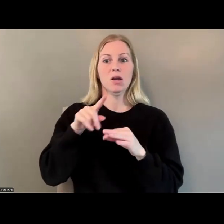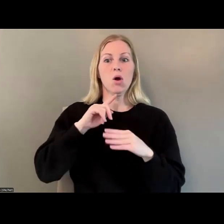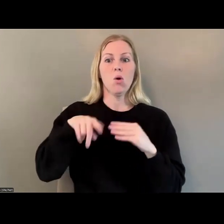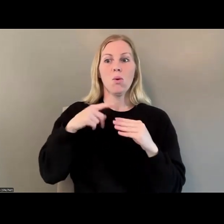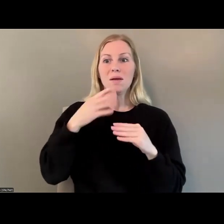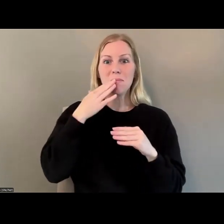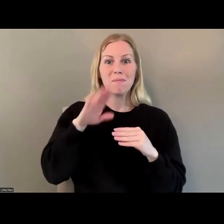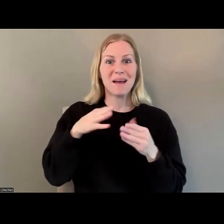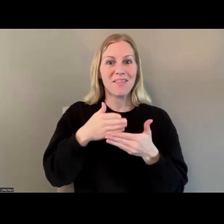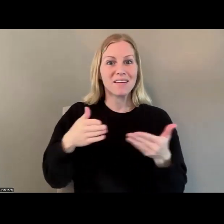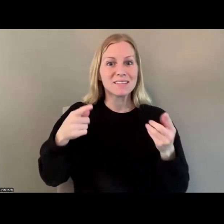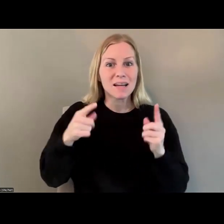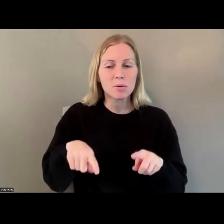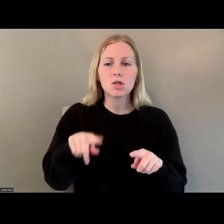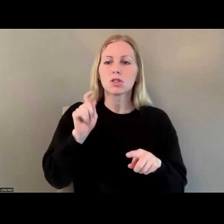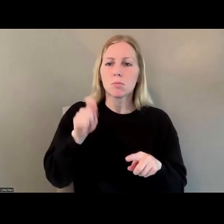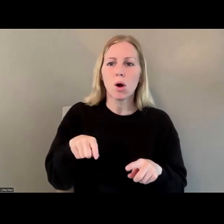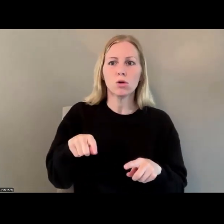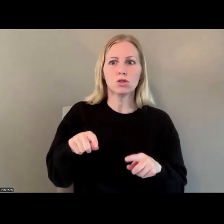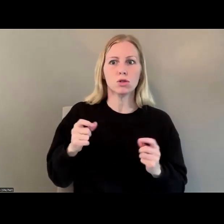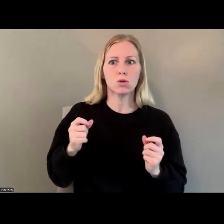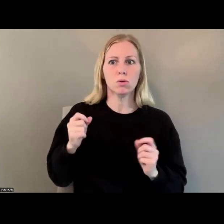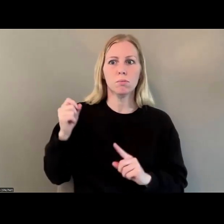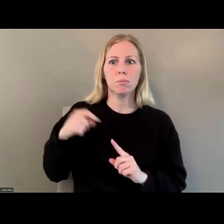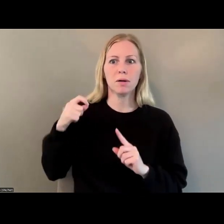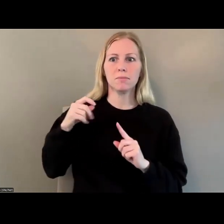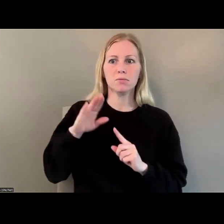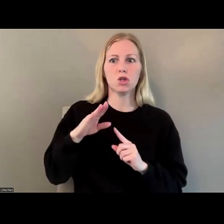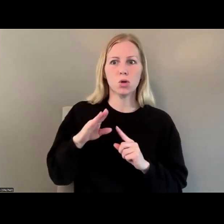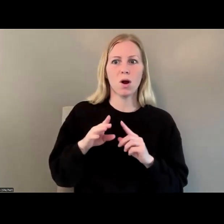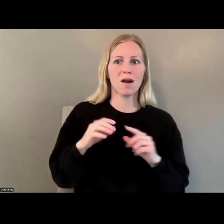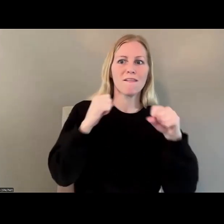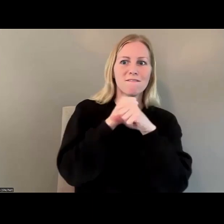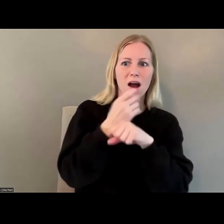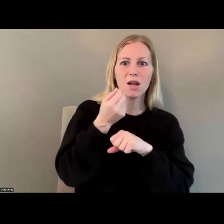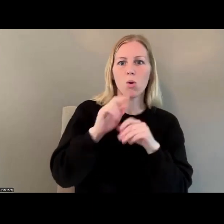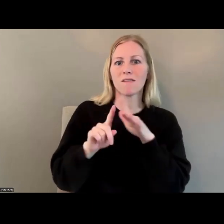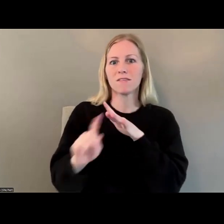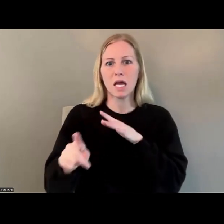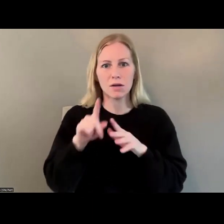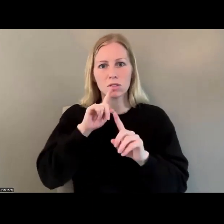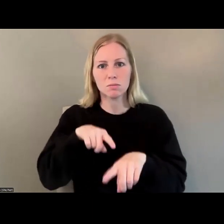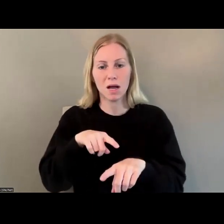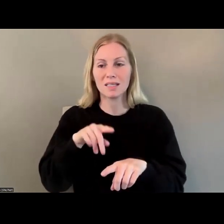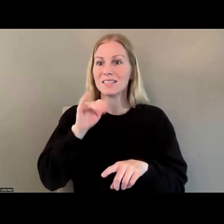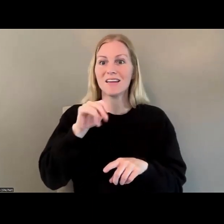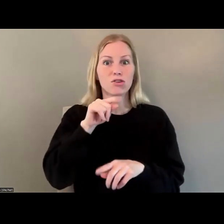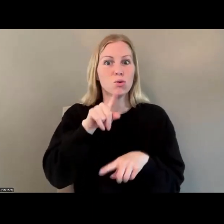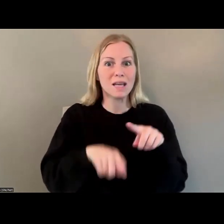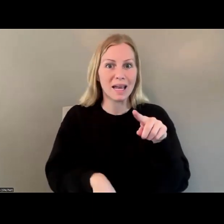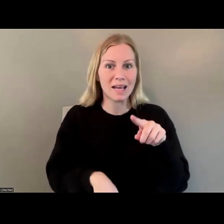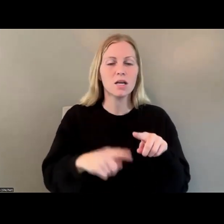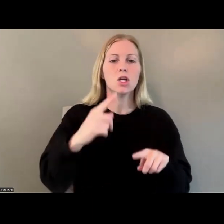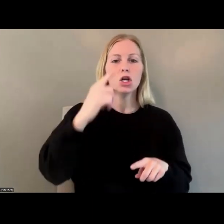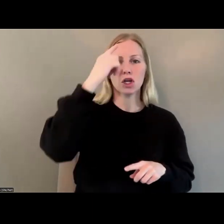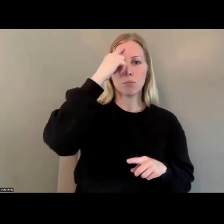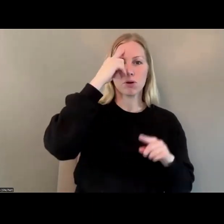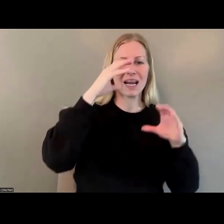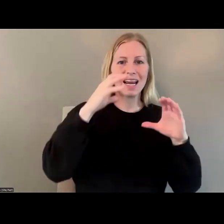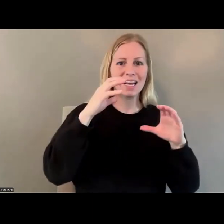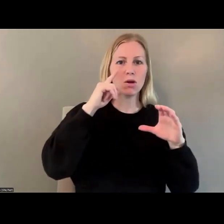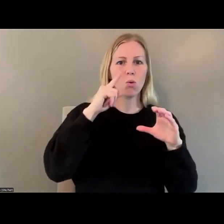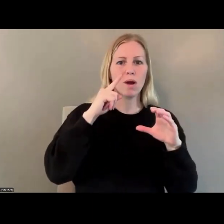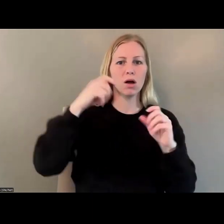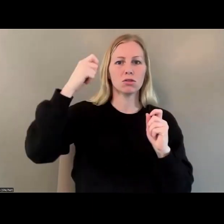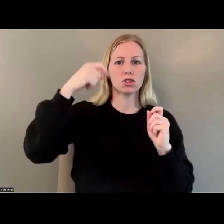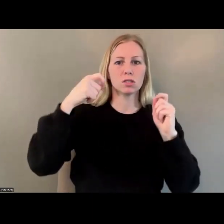flight response to get out. When you cannot, your brain gets rewired and sets up new neural pathways to no longer take action and to no